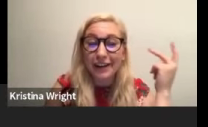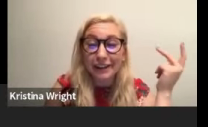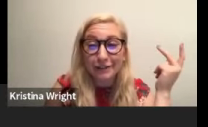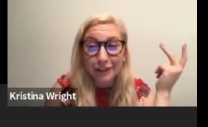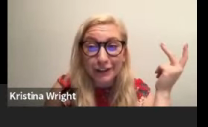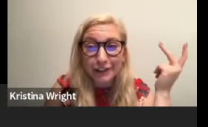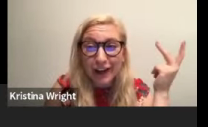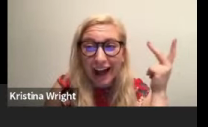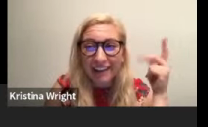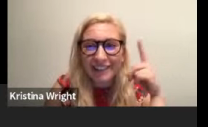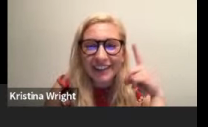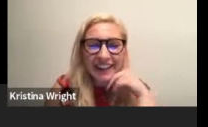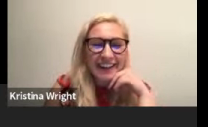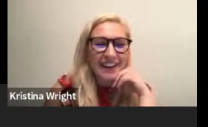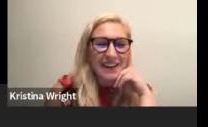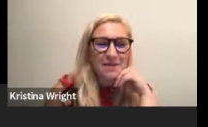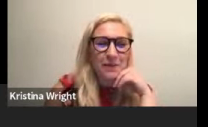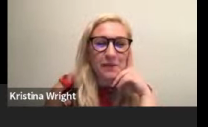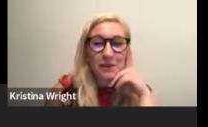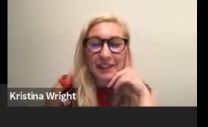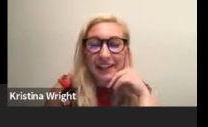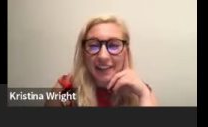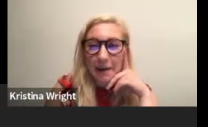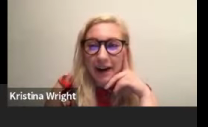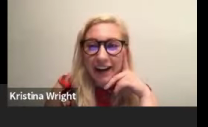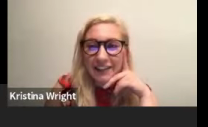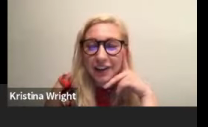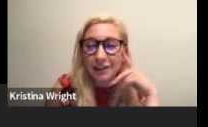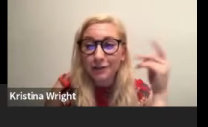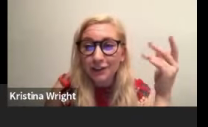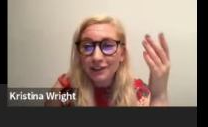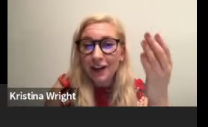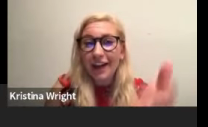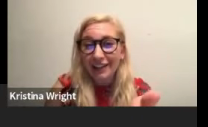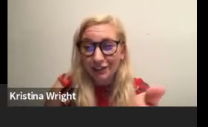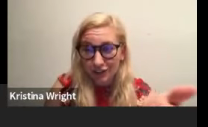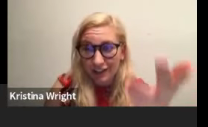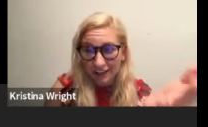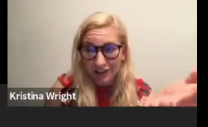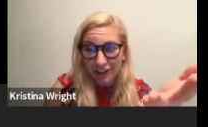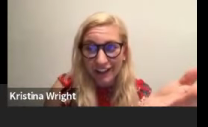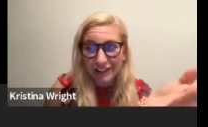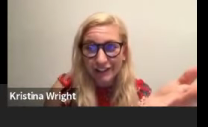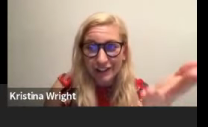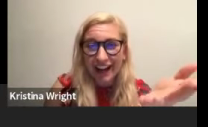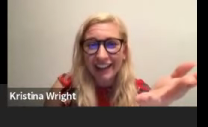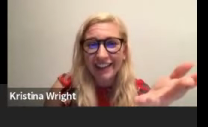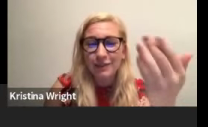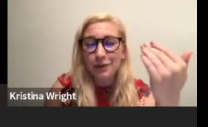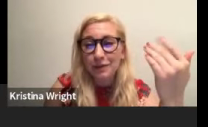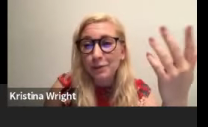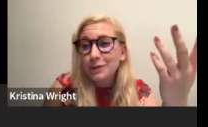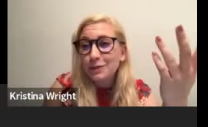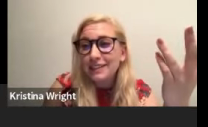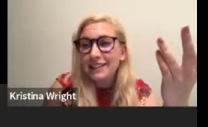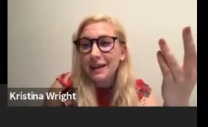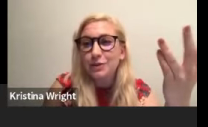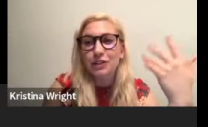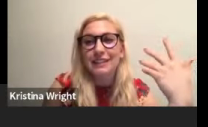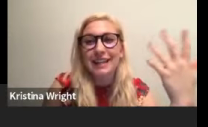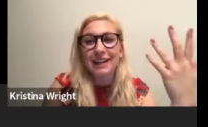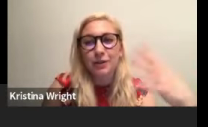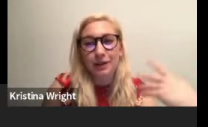that very first graph, when we were looking at that pie chart, first of all, as Shraddha just highlighted, one of the worst ways